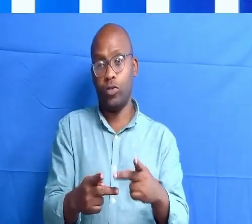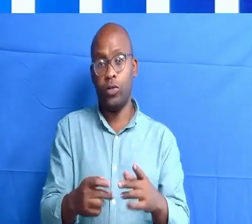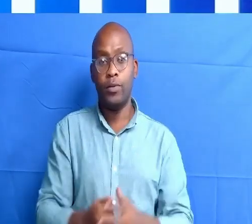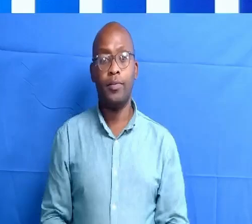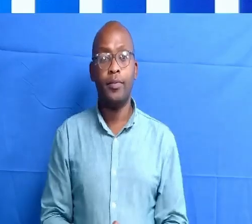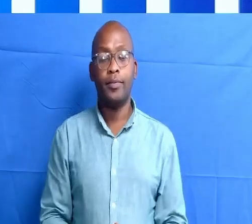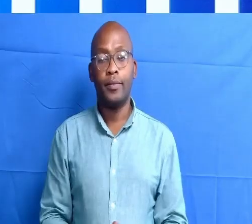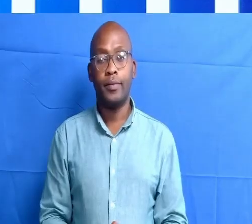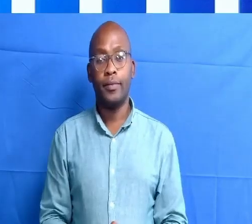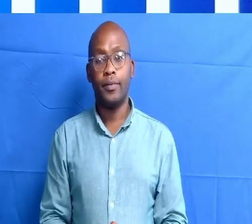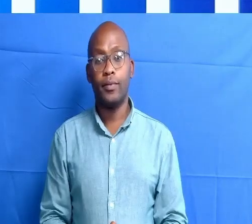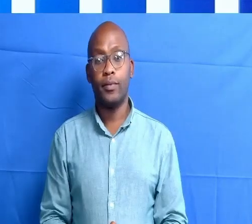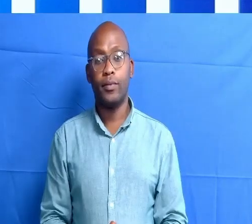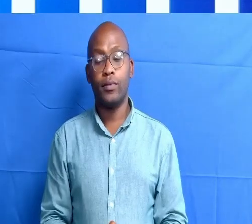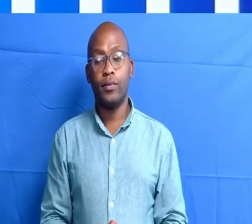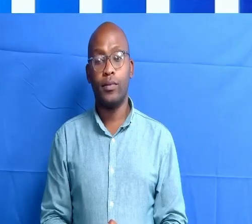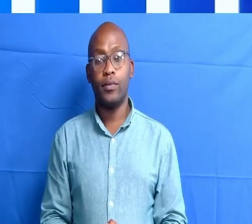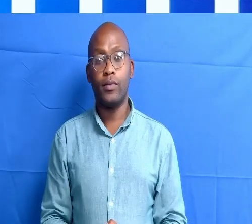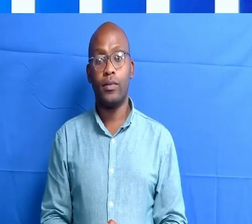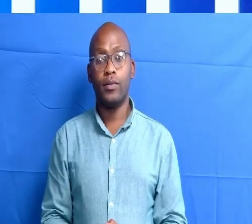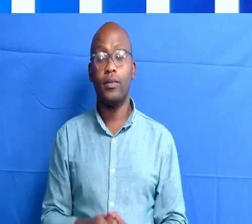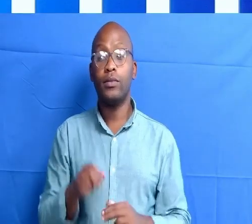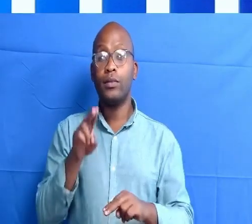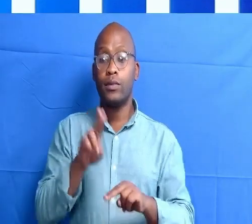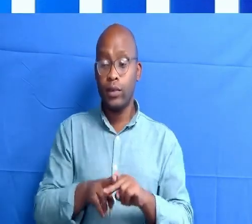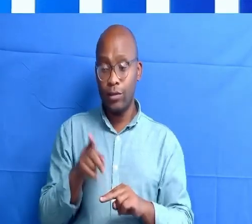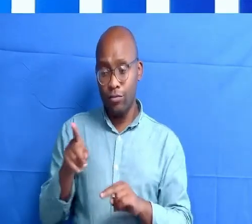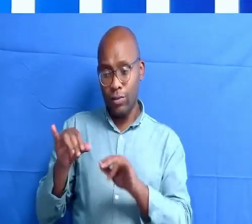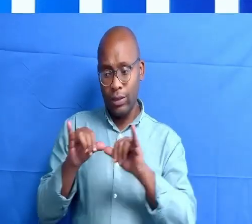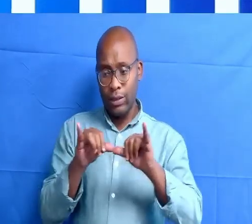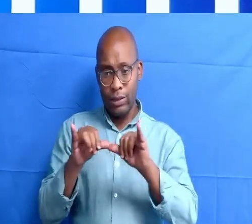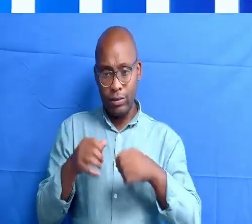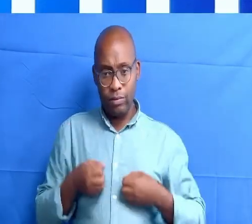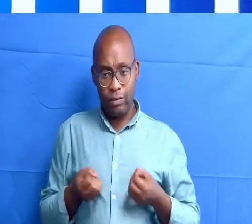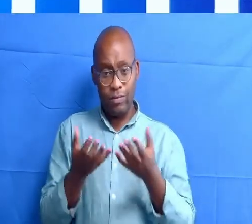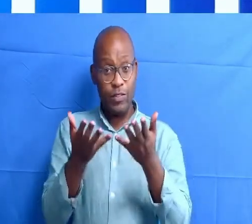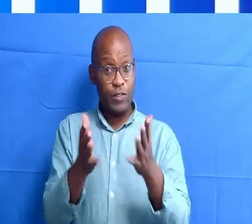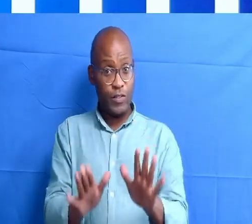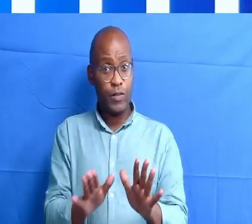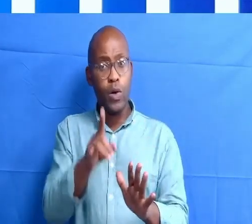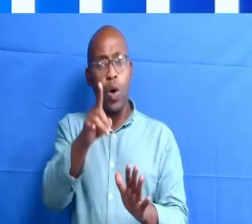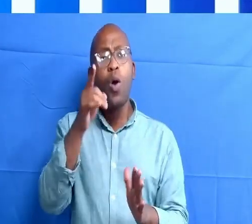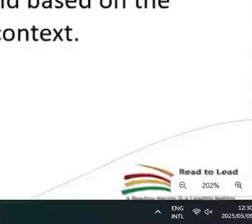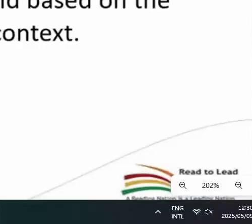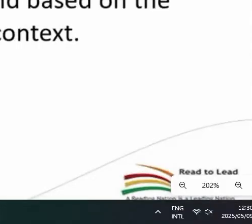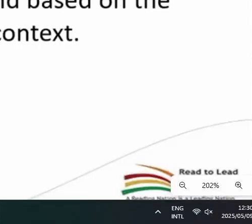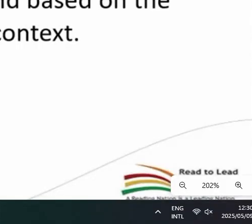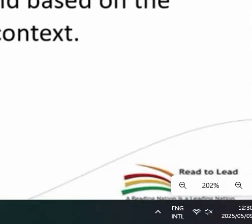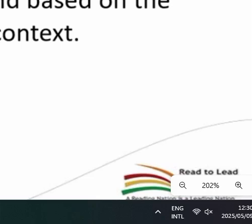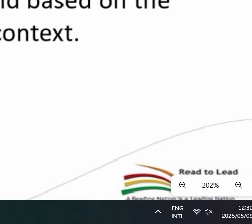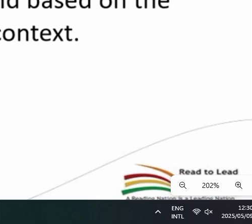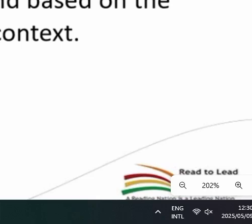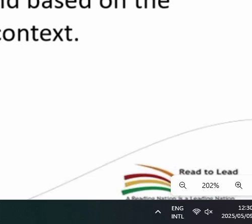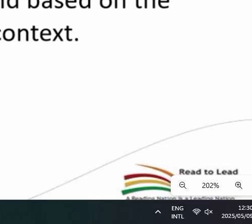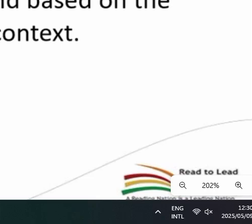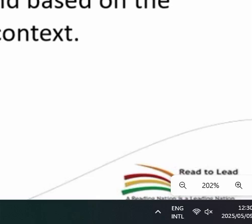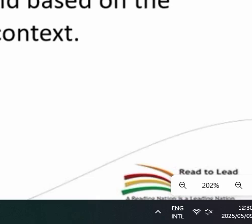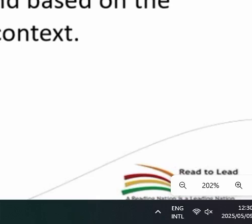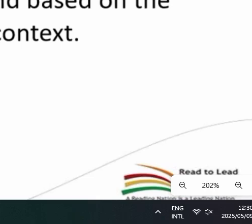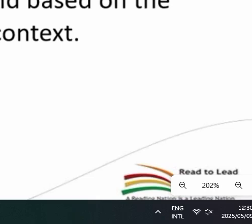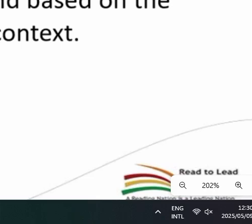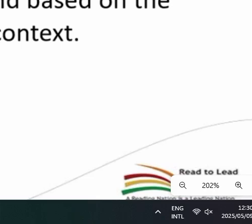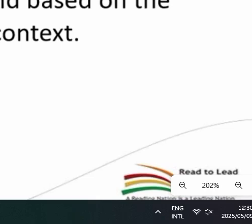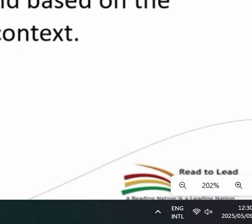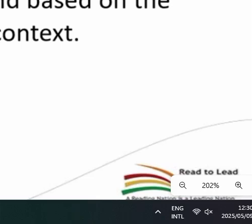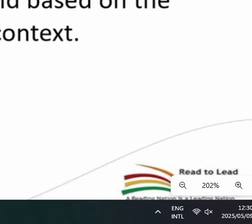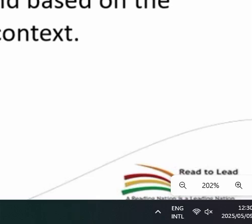context. So if you've been given the scale, you should be able to, if you're given the scale,